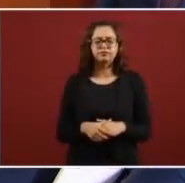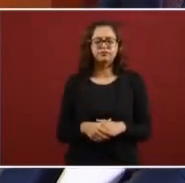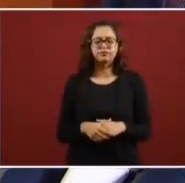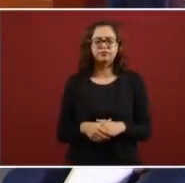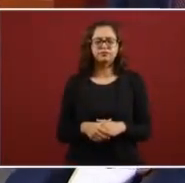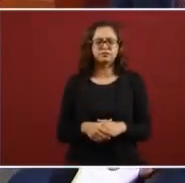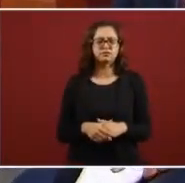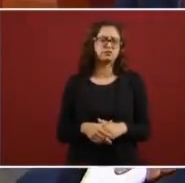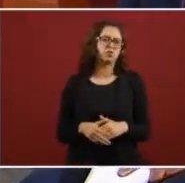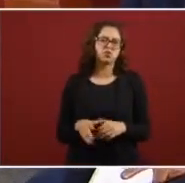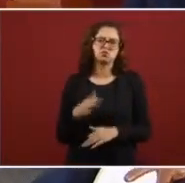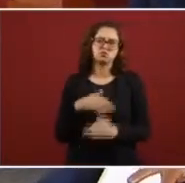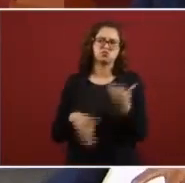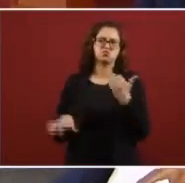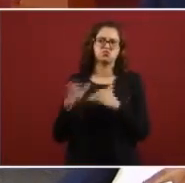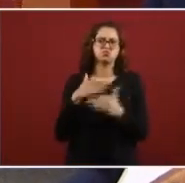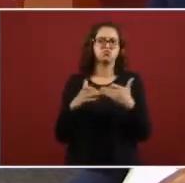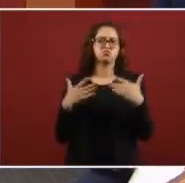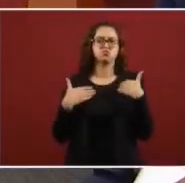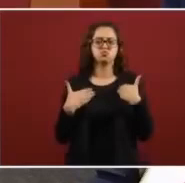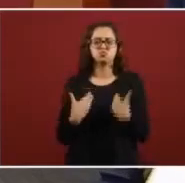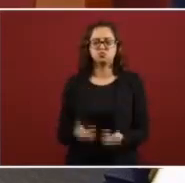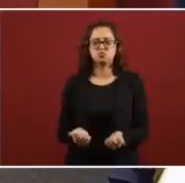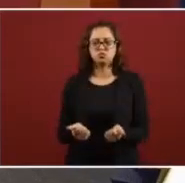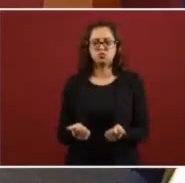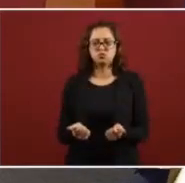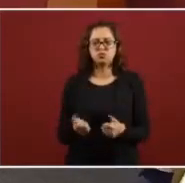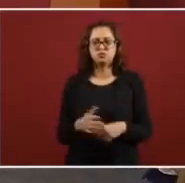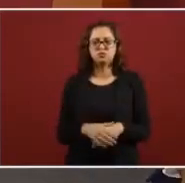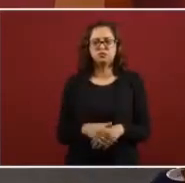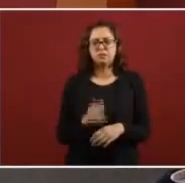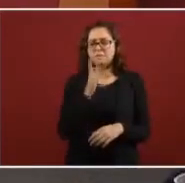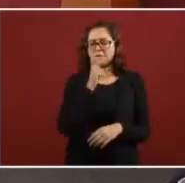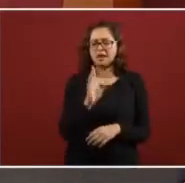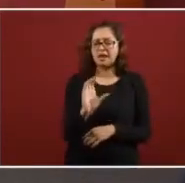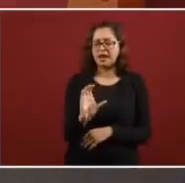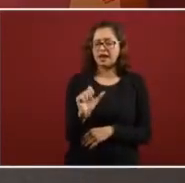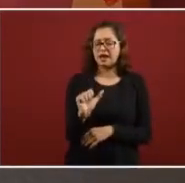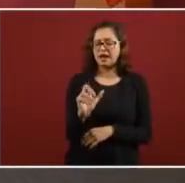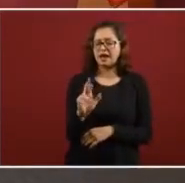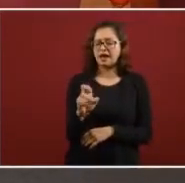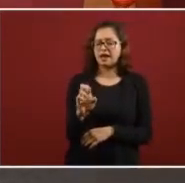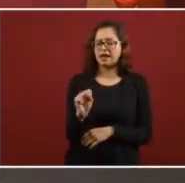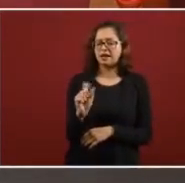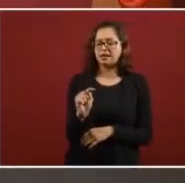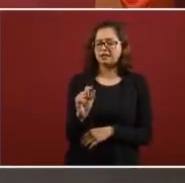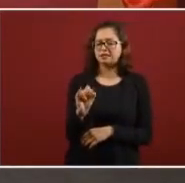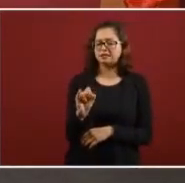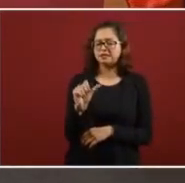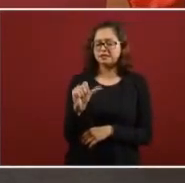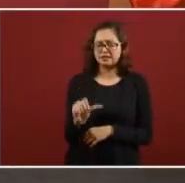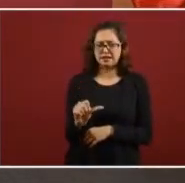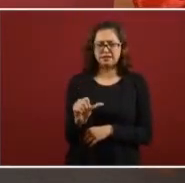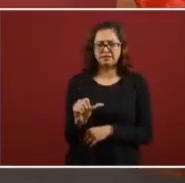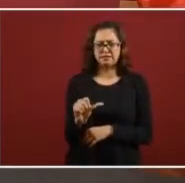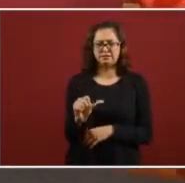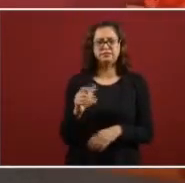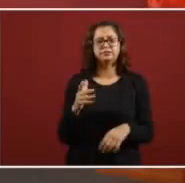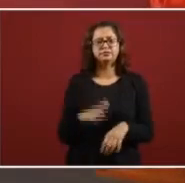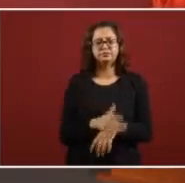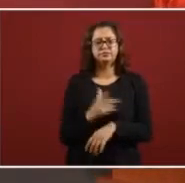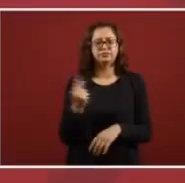más entendido, or better understood as que no haya carestía, that there not be overages or